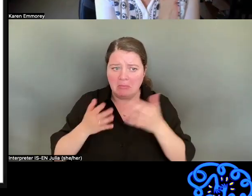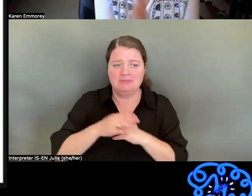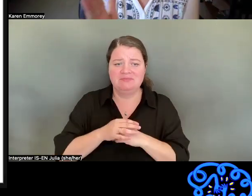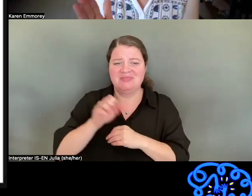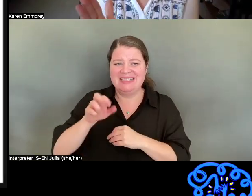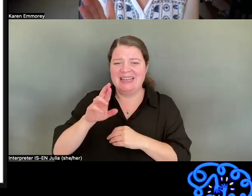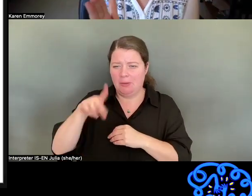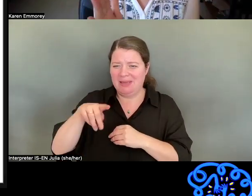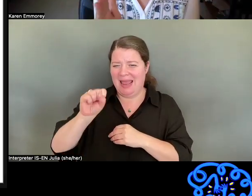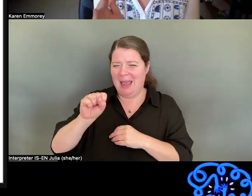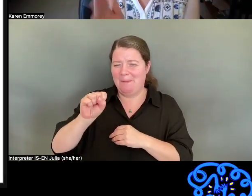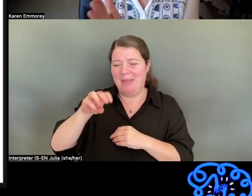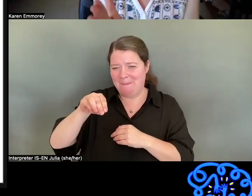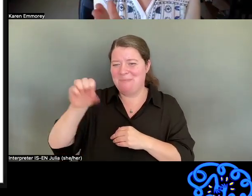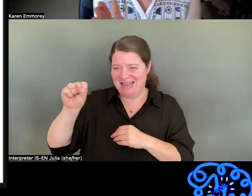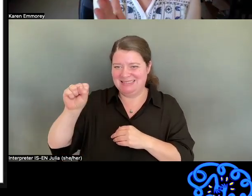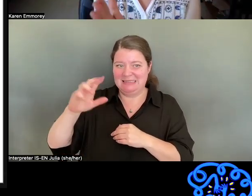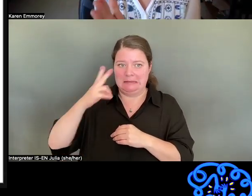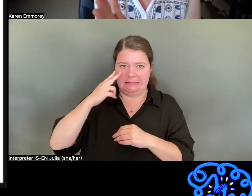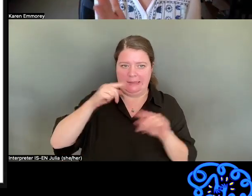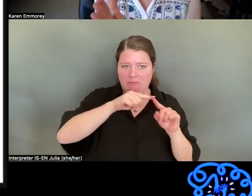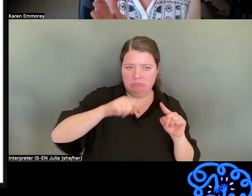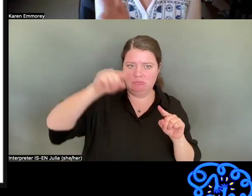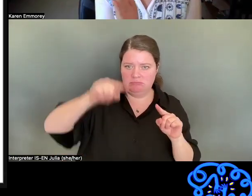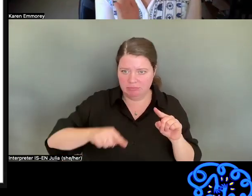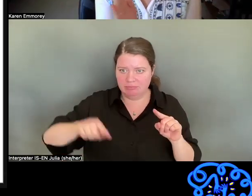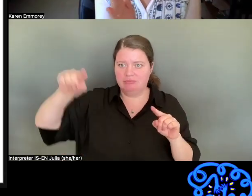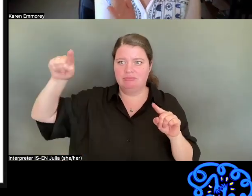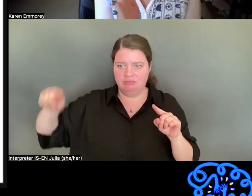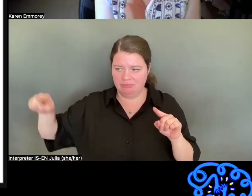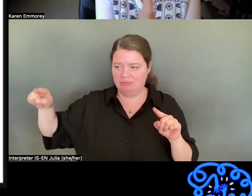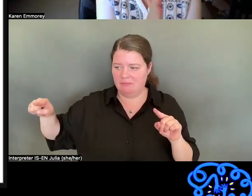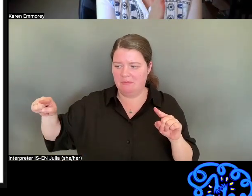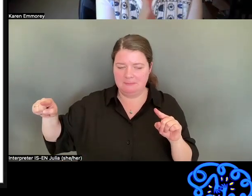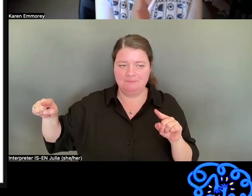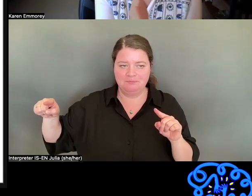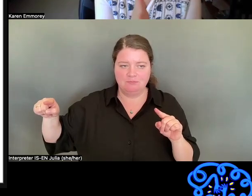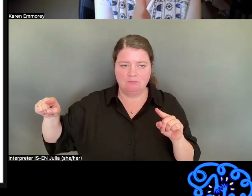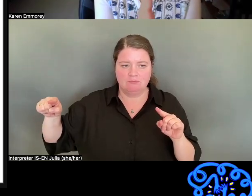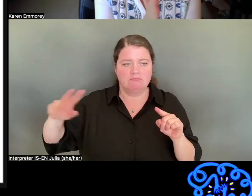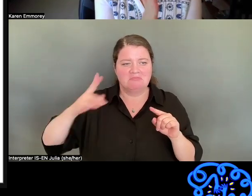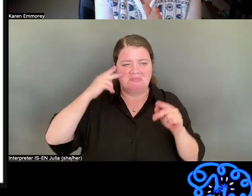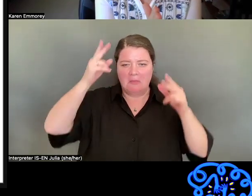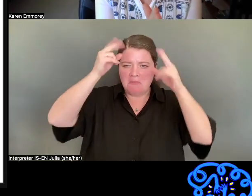by millisecond measure, and so we can look to see in particular whether the N400, which